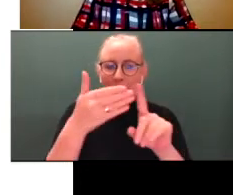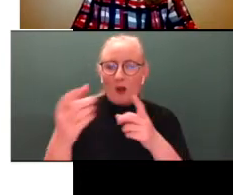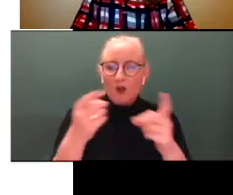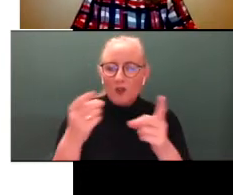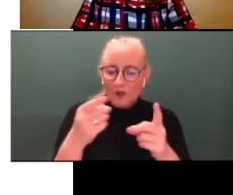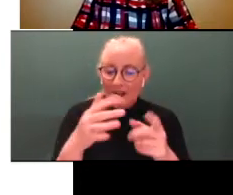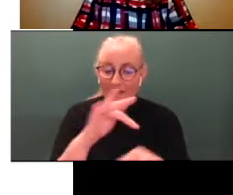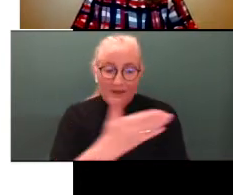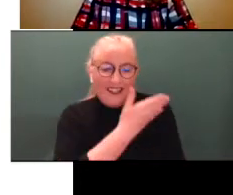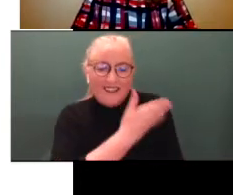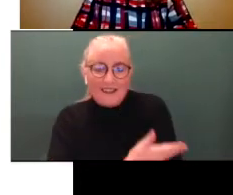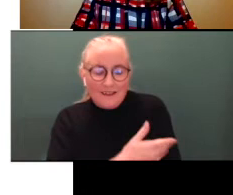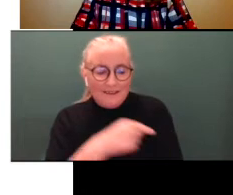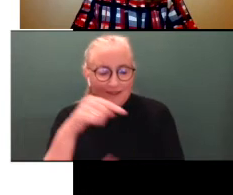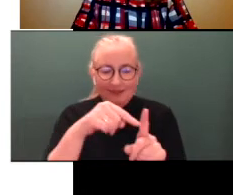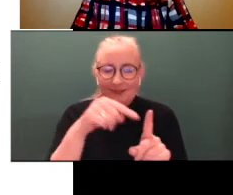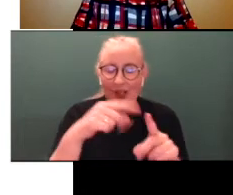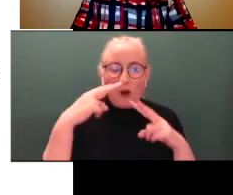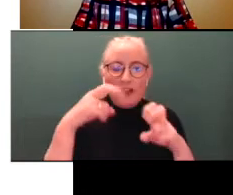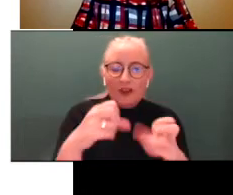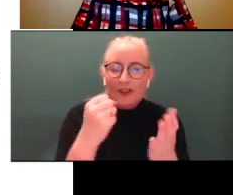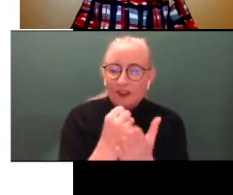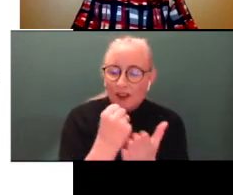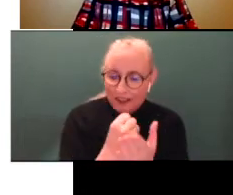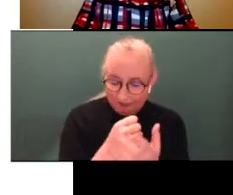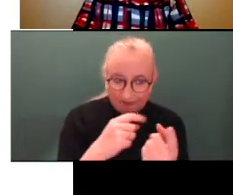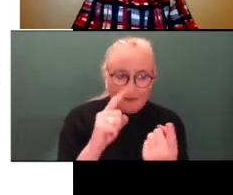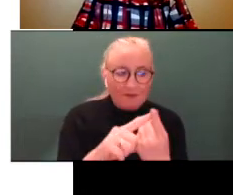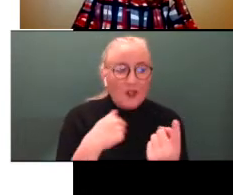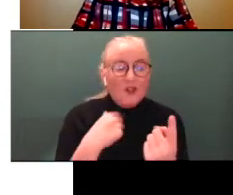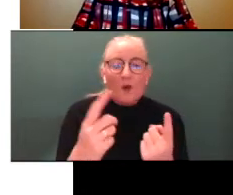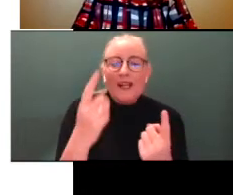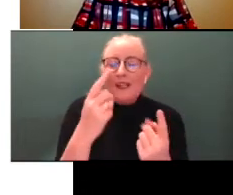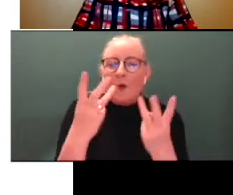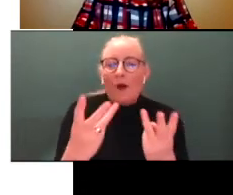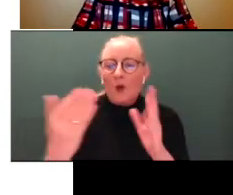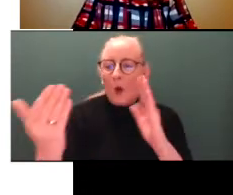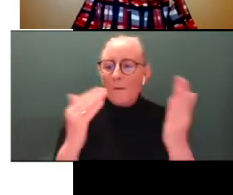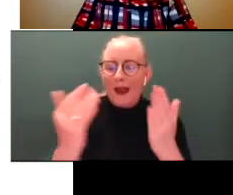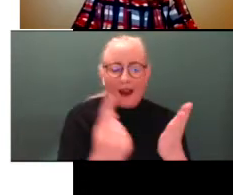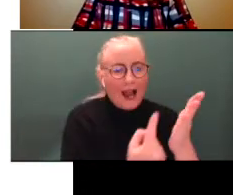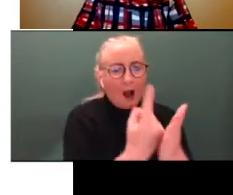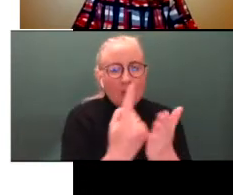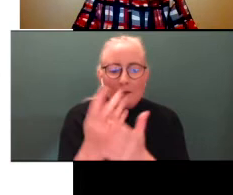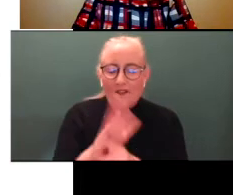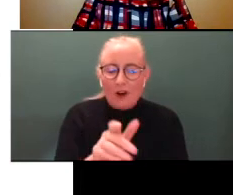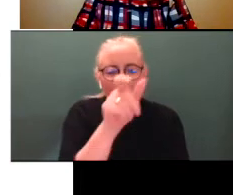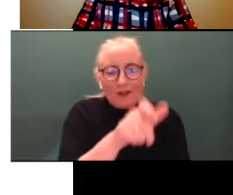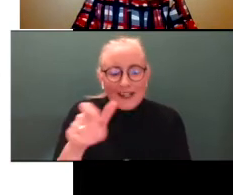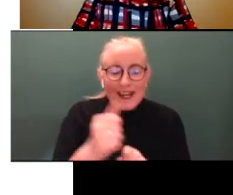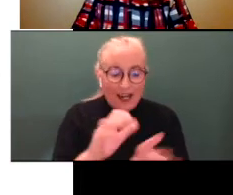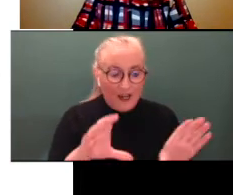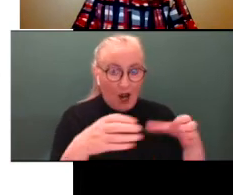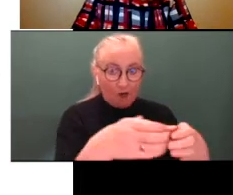at the beginning of this research study. So we set out to compare the outcomes for residents in congregated